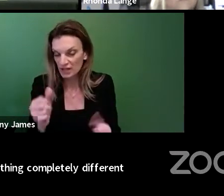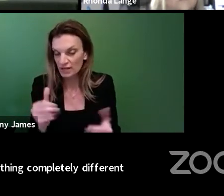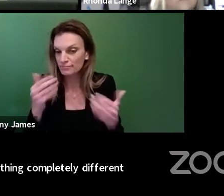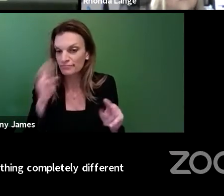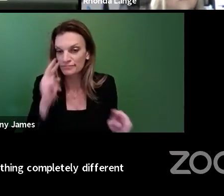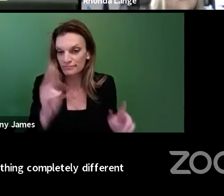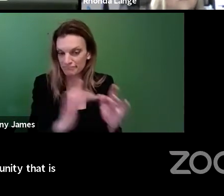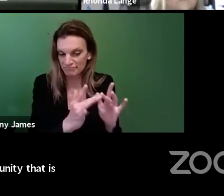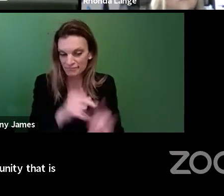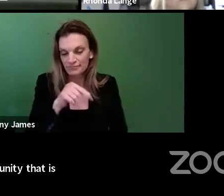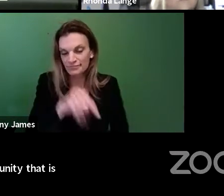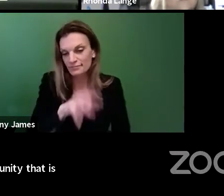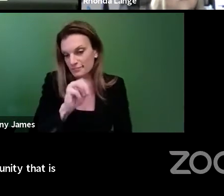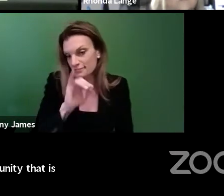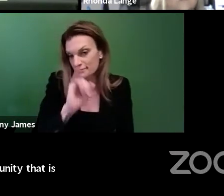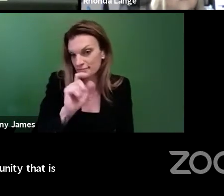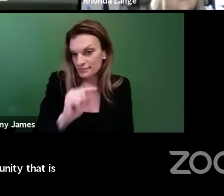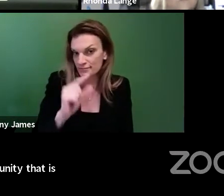visit